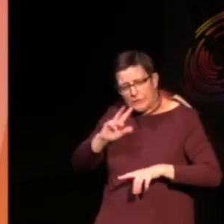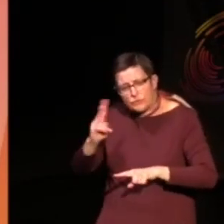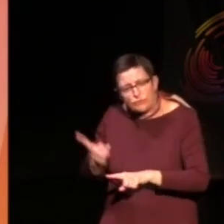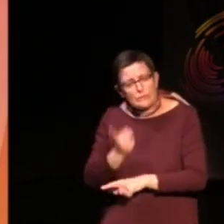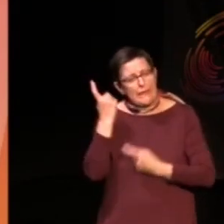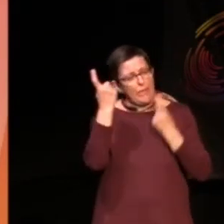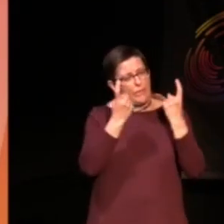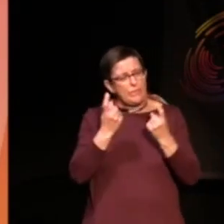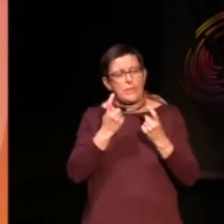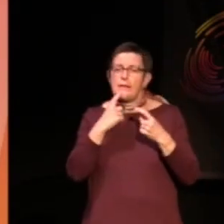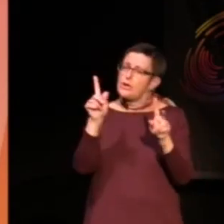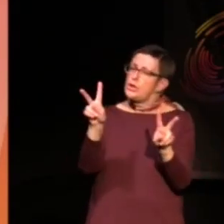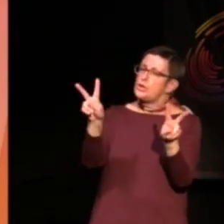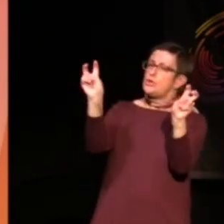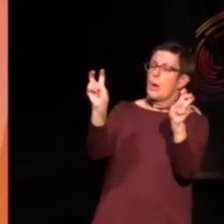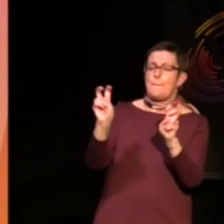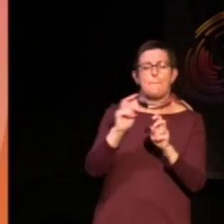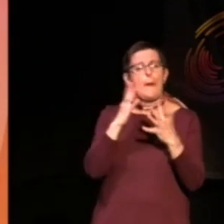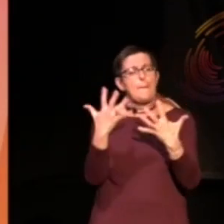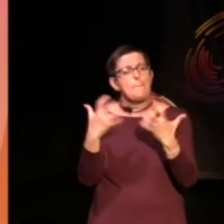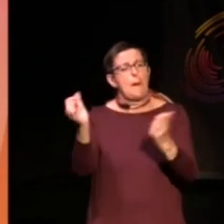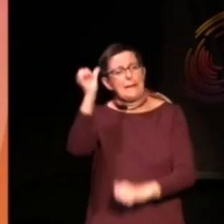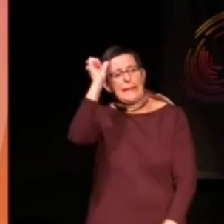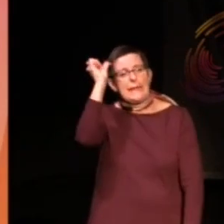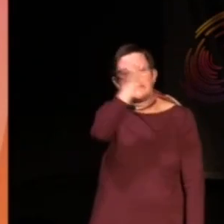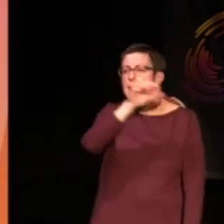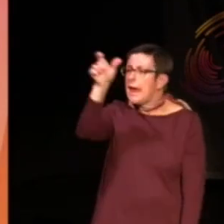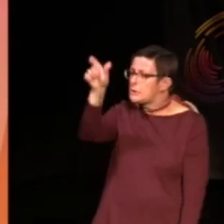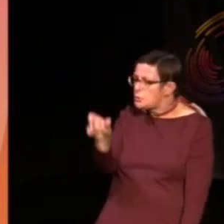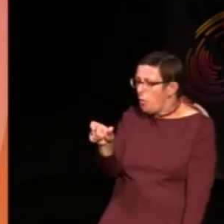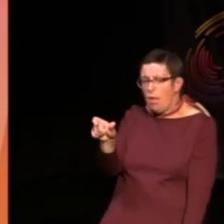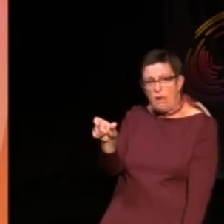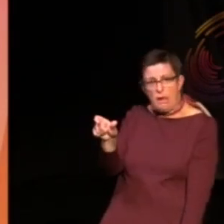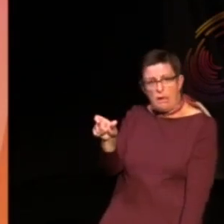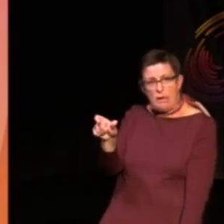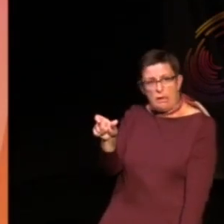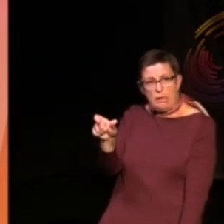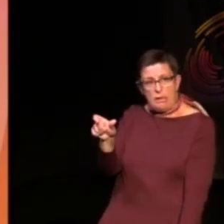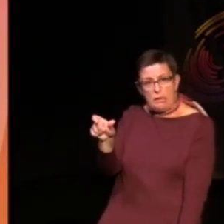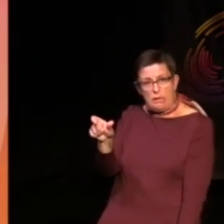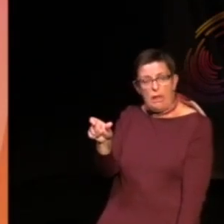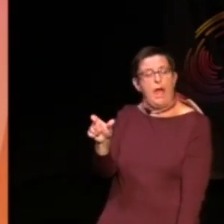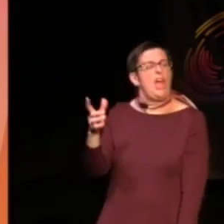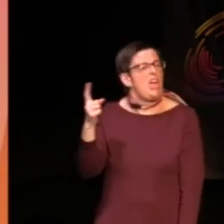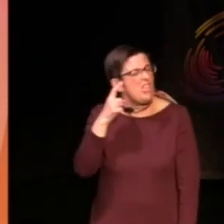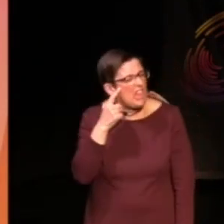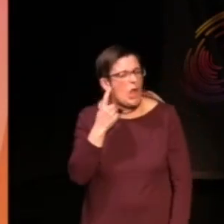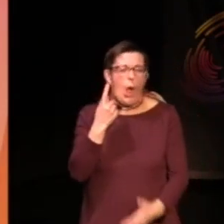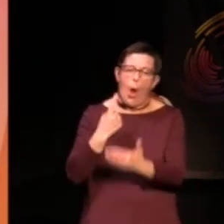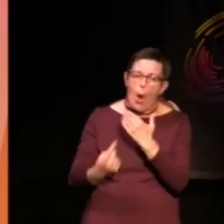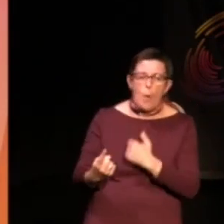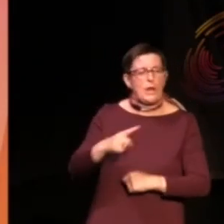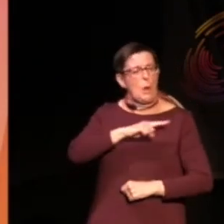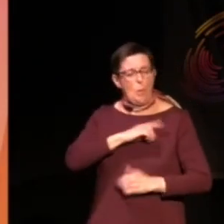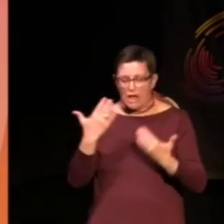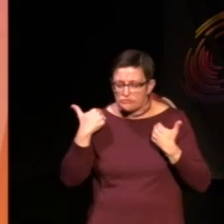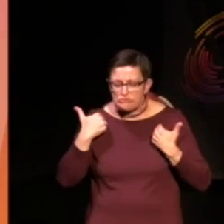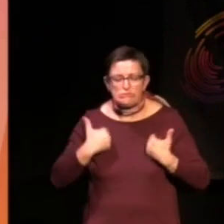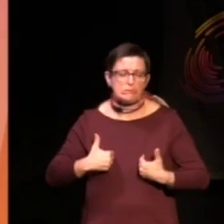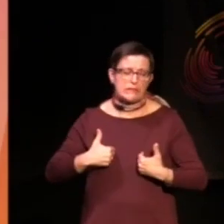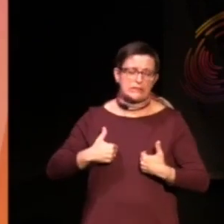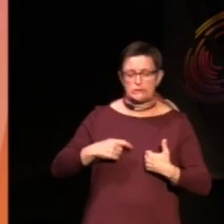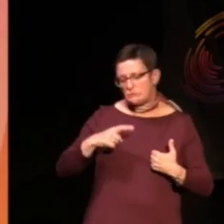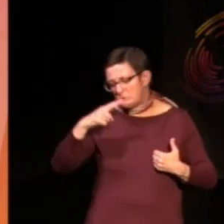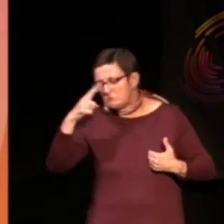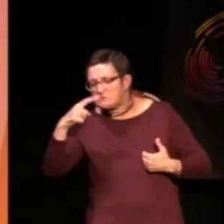public intellectual, and instead of seeing it as an accolade of privilege, class, or private